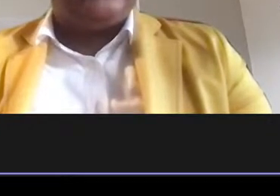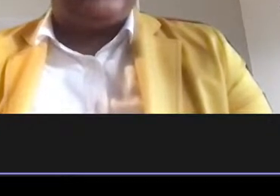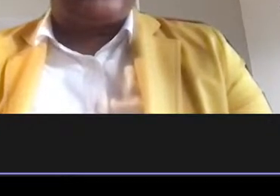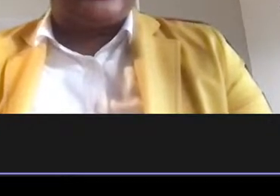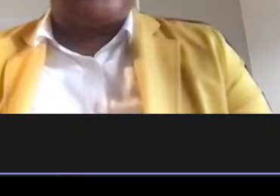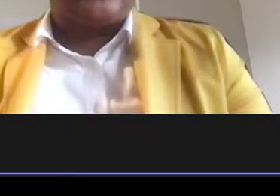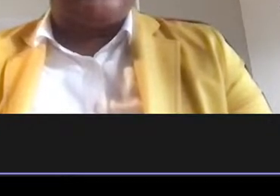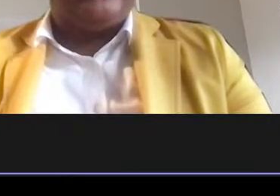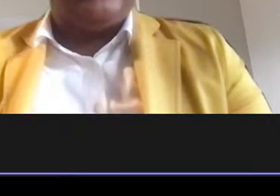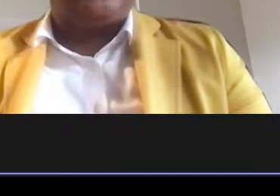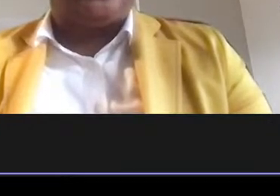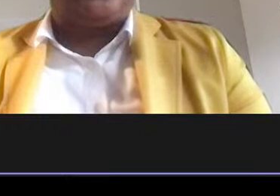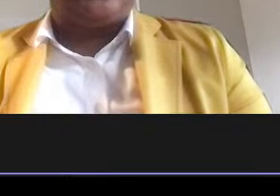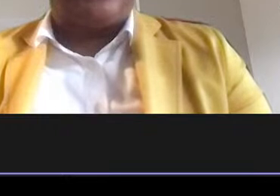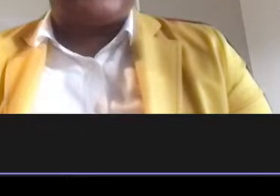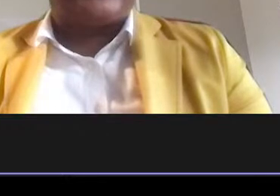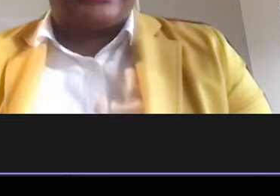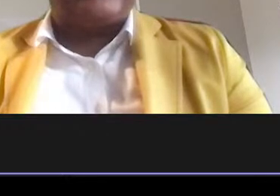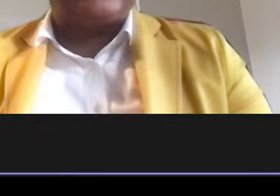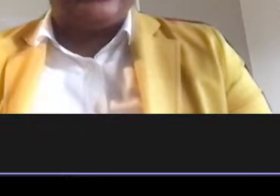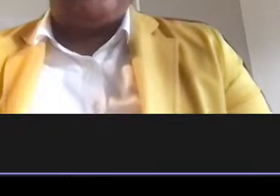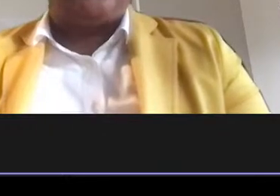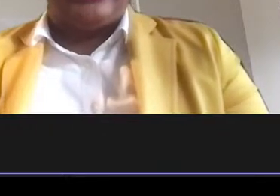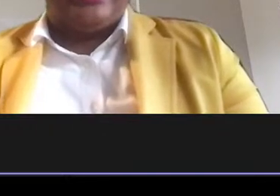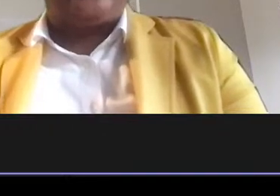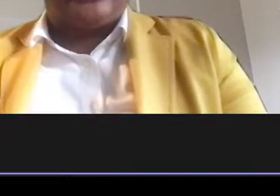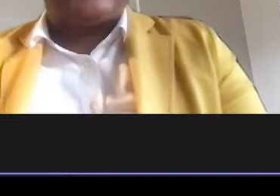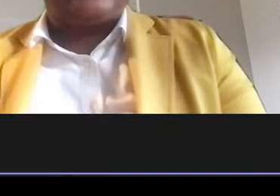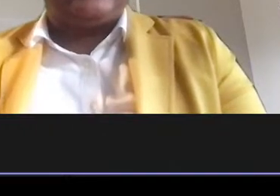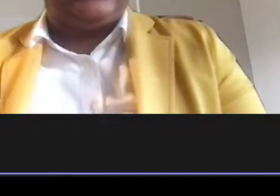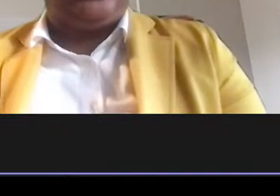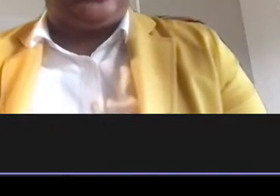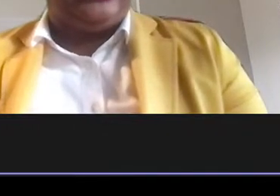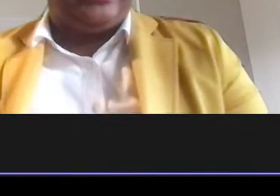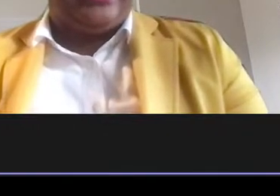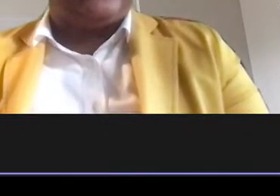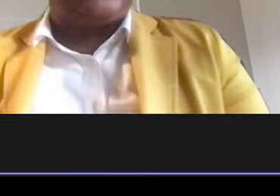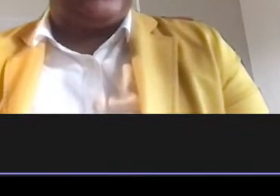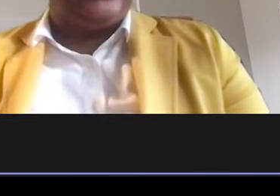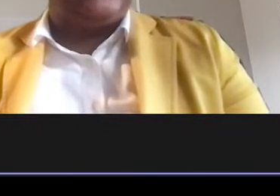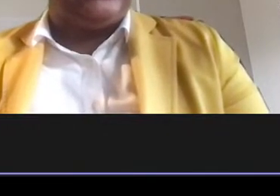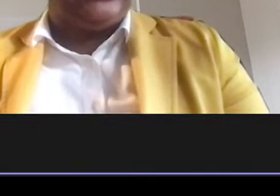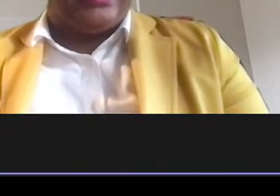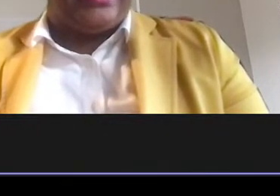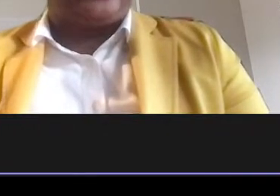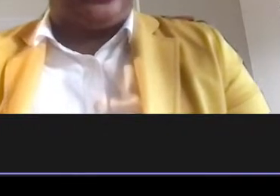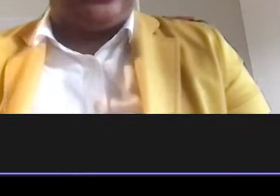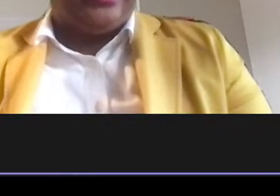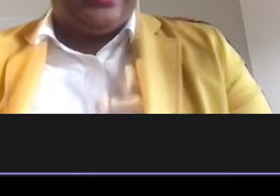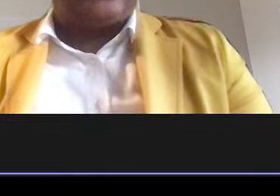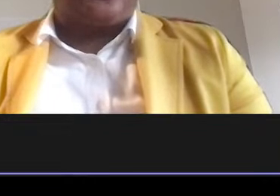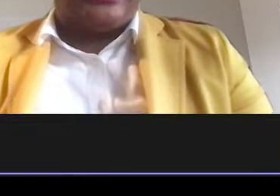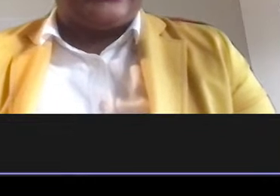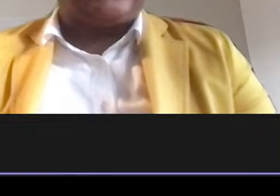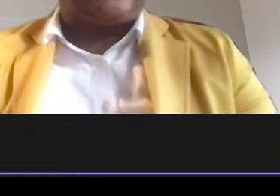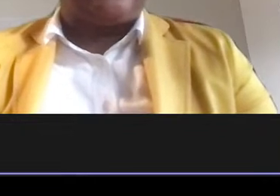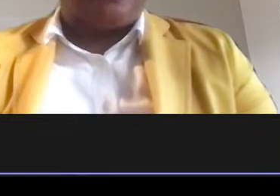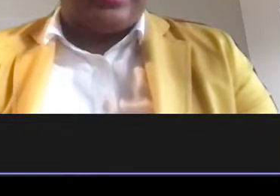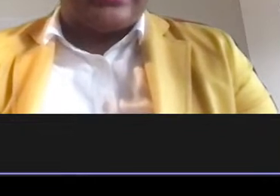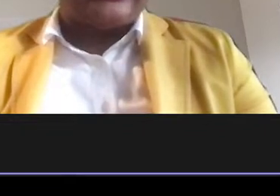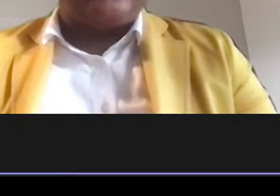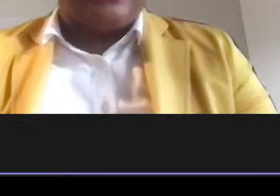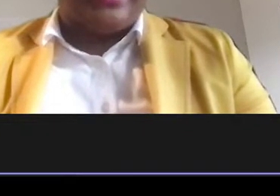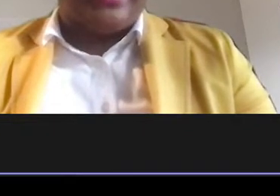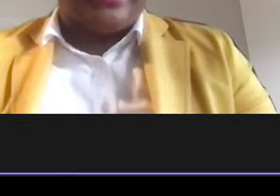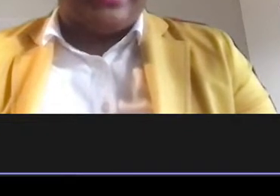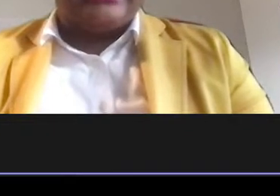2020-21, the decrease was mainly due to the budget cuts to the HSDG and the TDRG, as well as